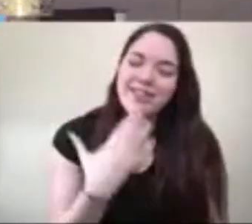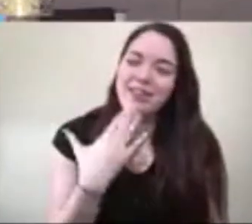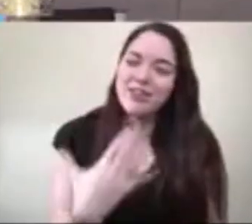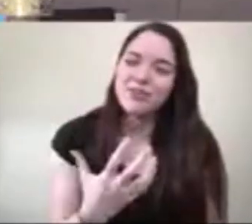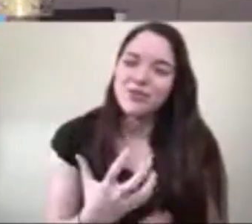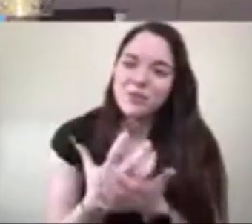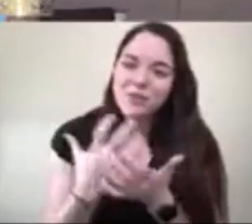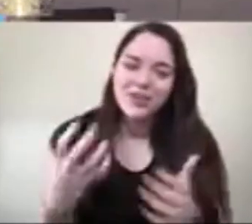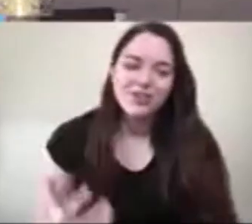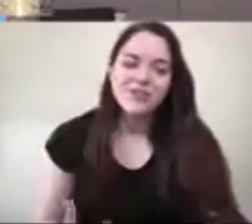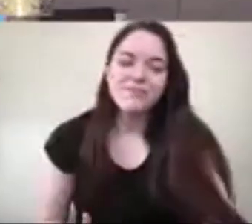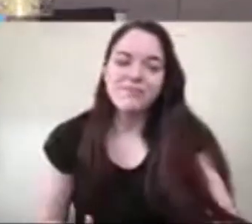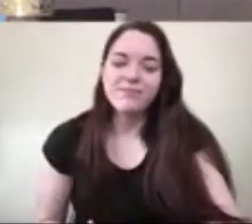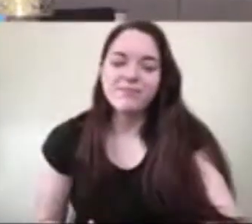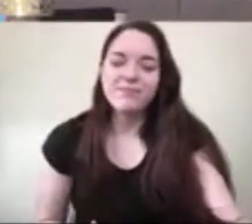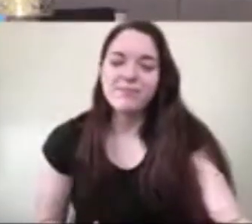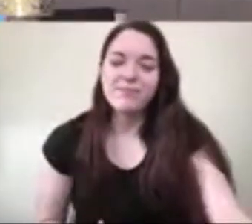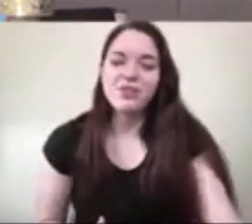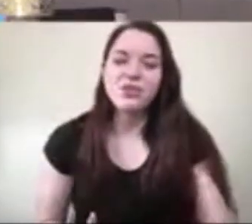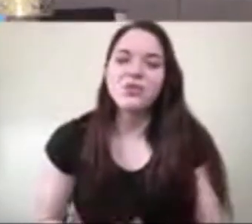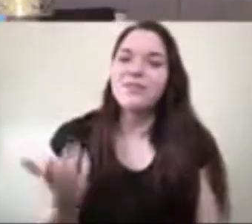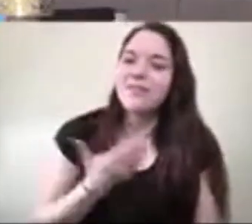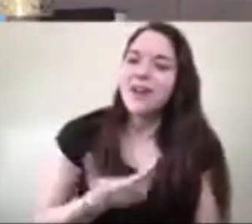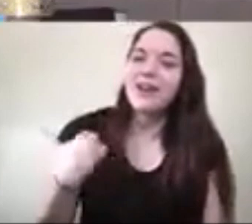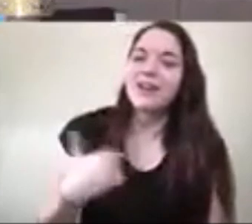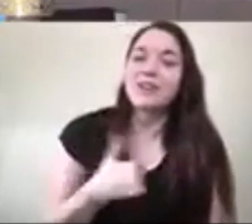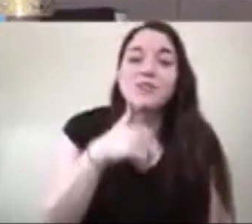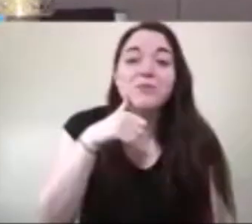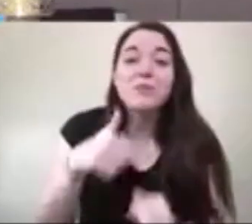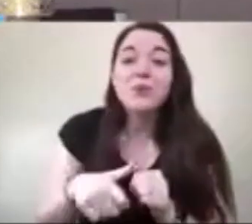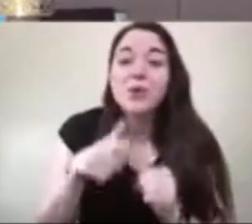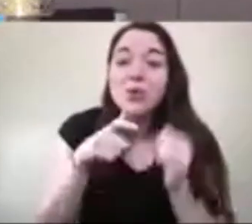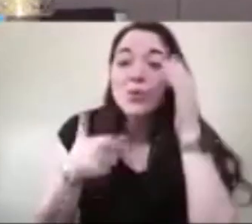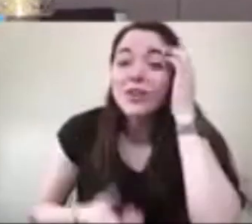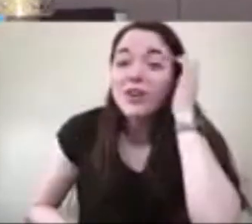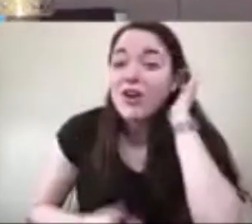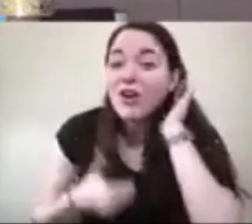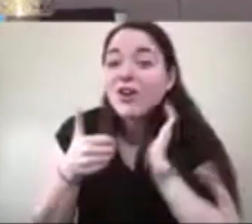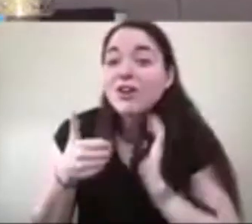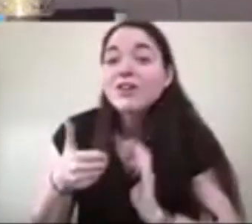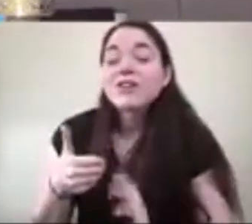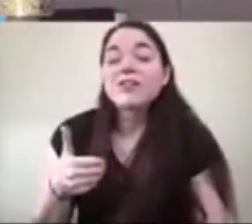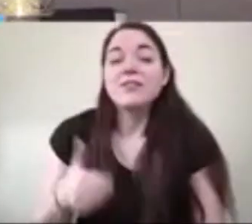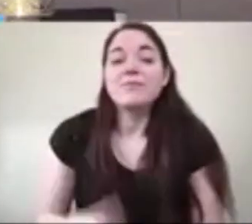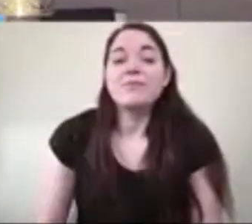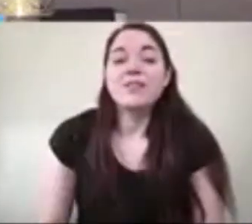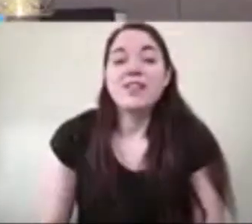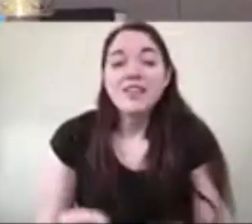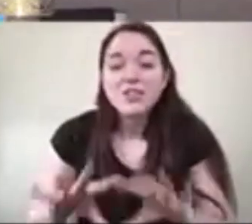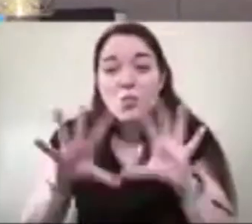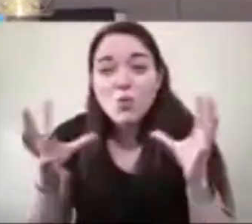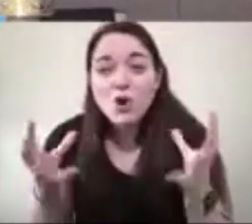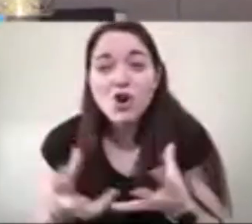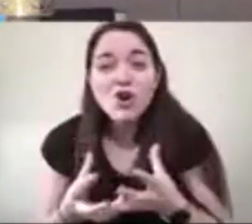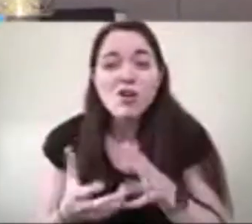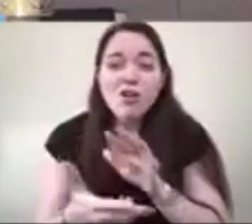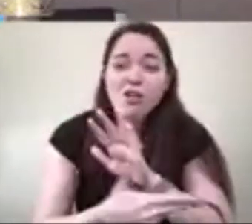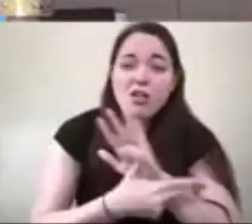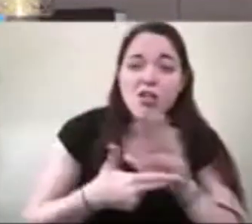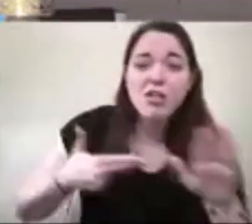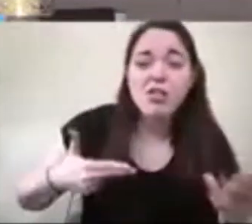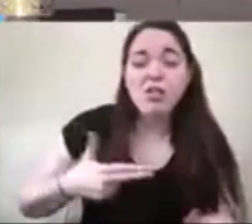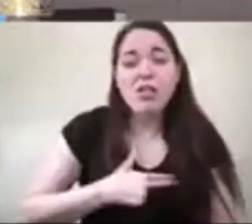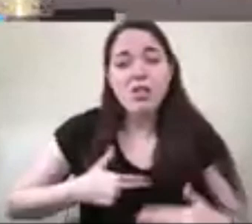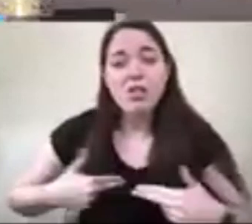you invite us to remember who we are, to not let this world define us or shame us